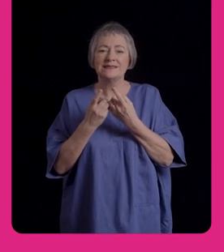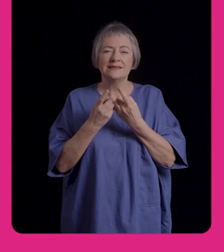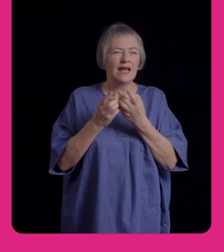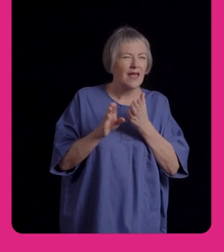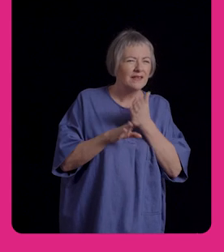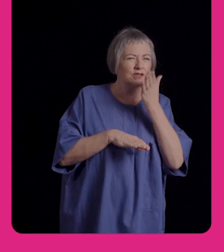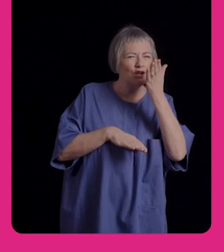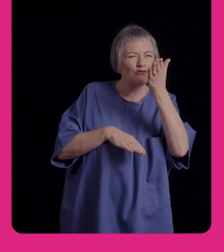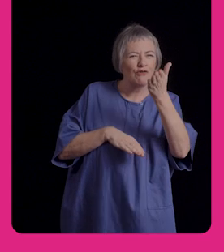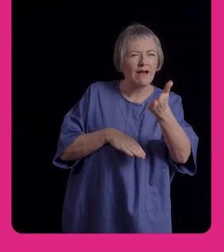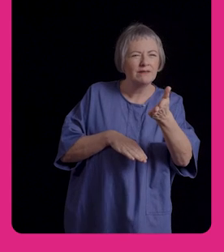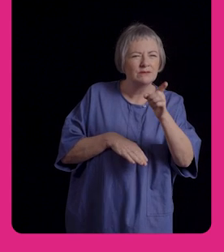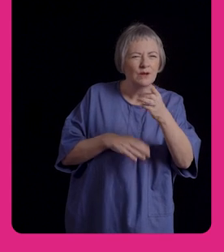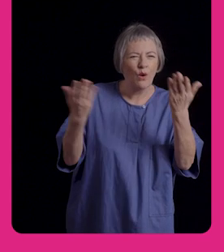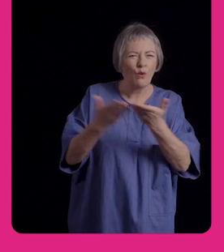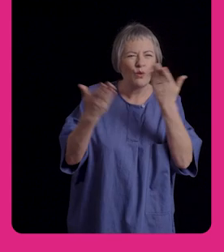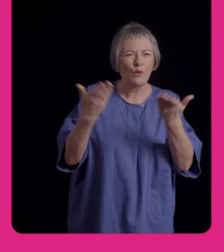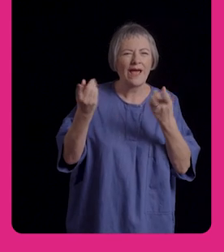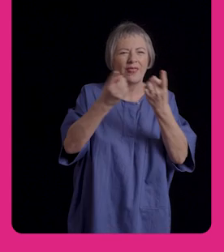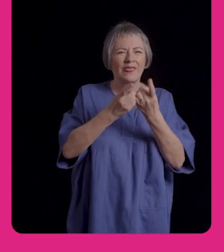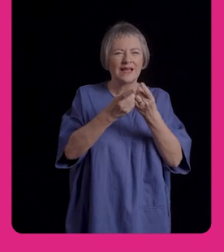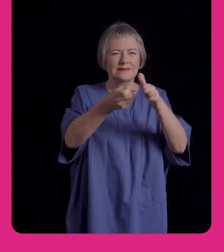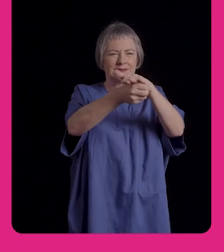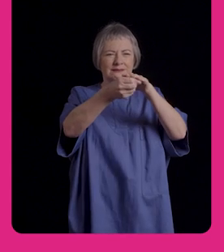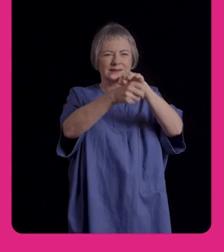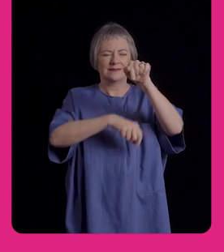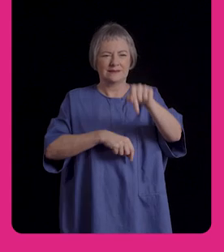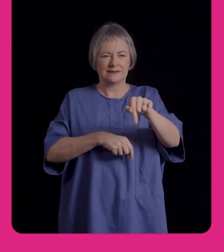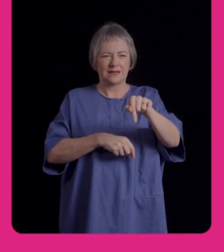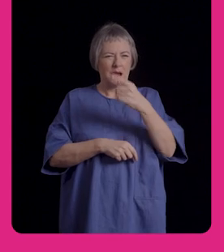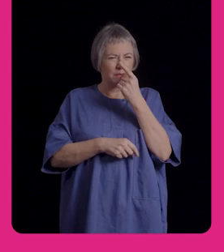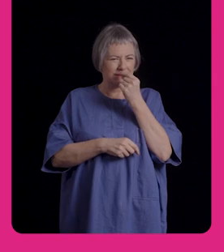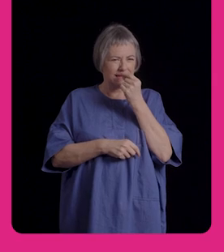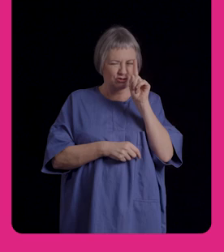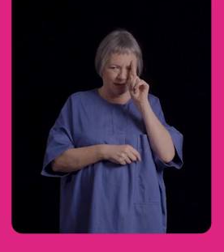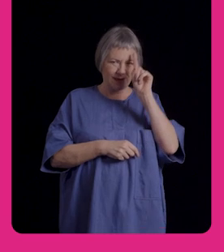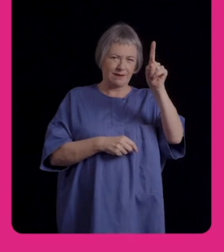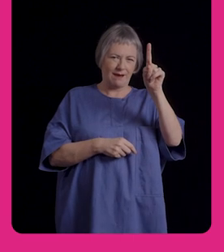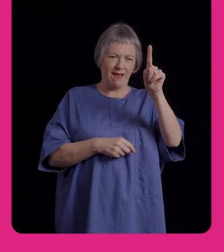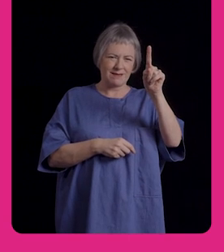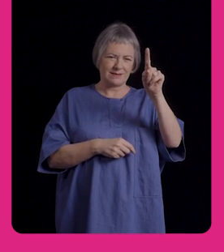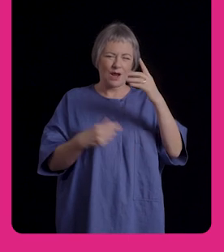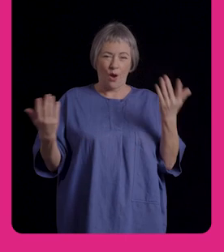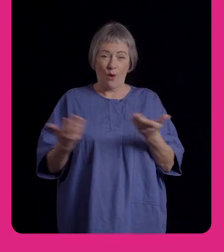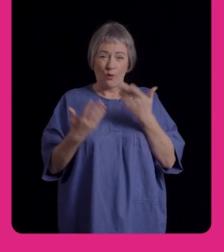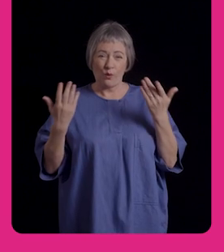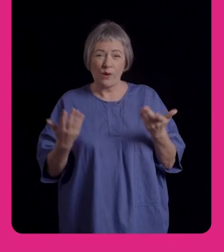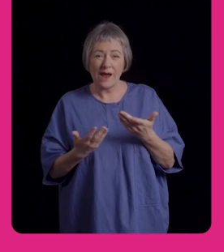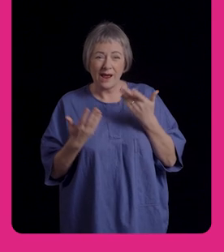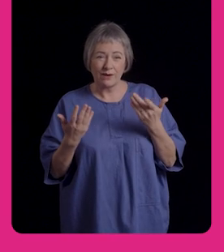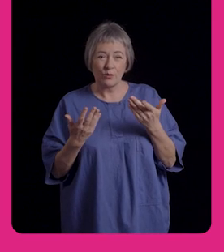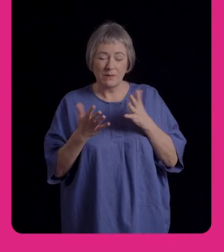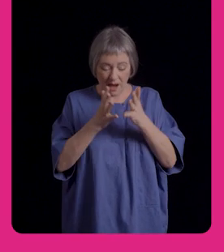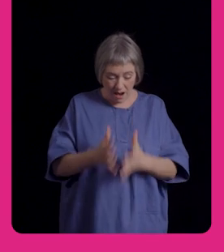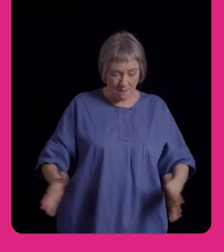Find the direction in which things might be to potentially guess where they have put the